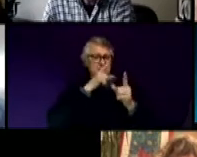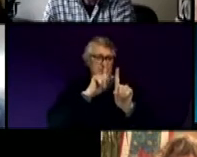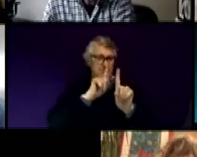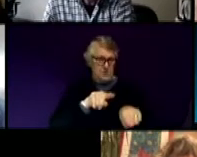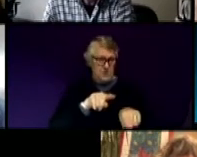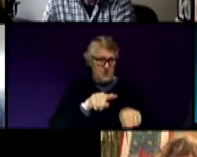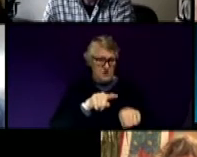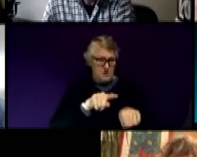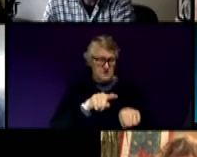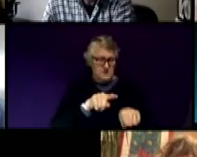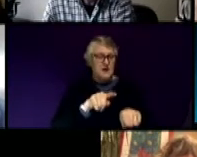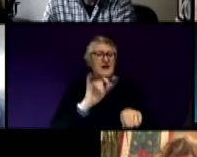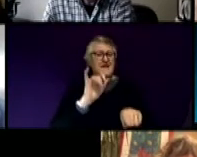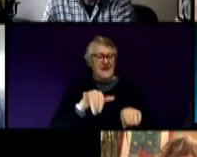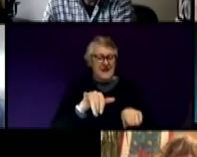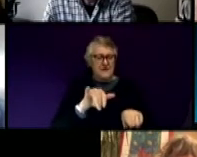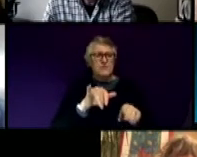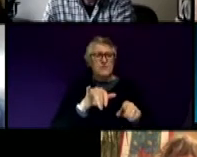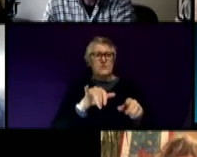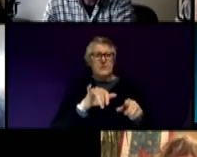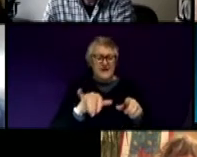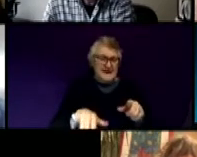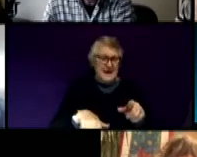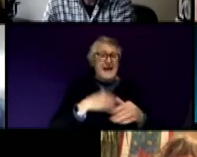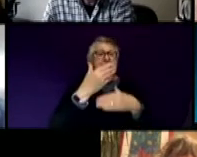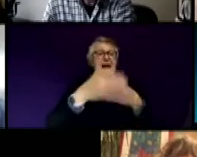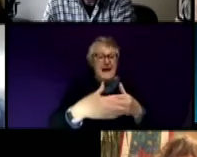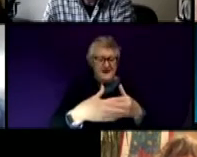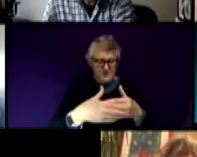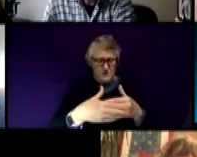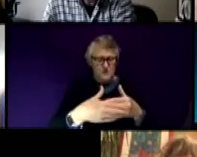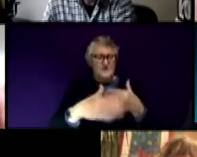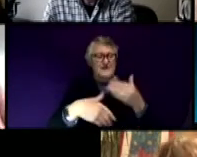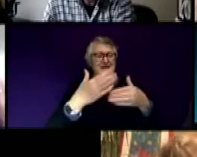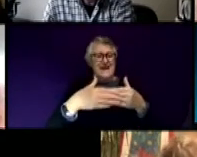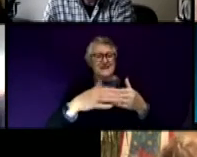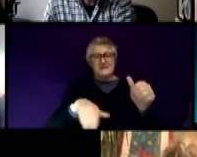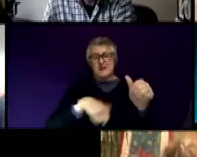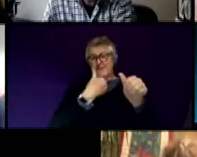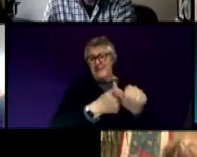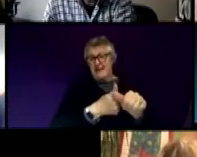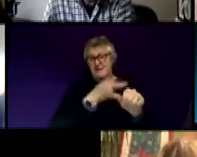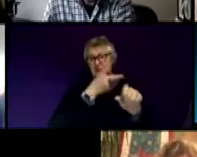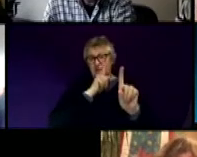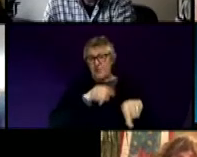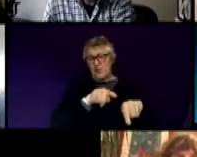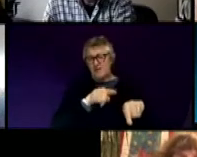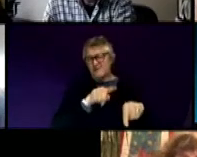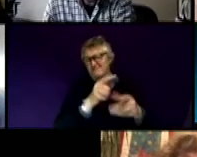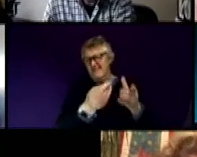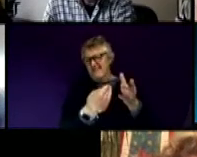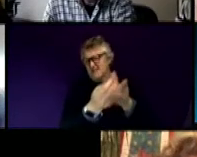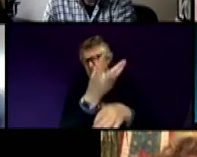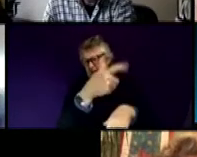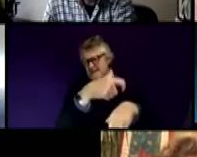next compliance report. That will be in the springtime, but we don't have a date. We'll have to go to the court,